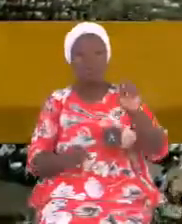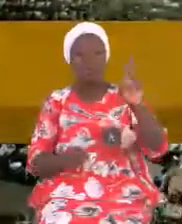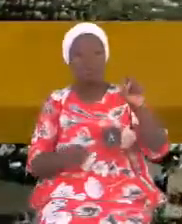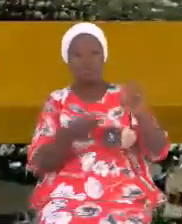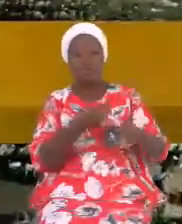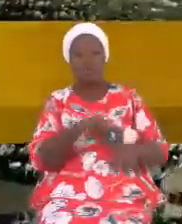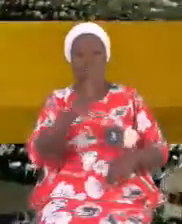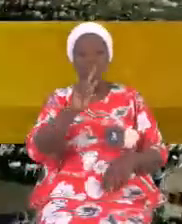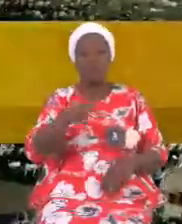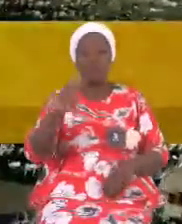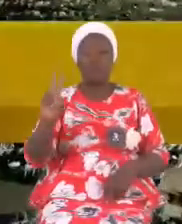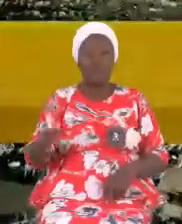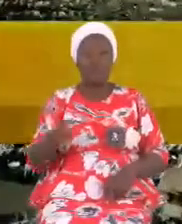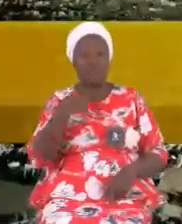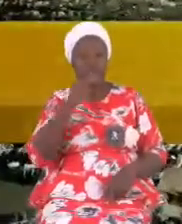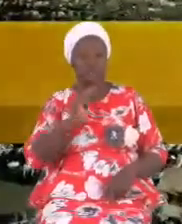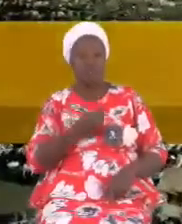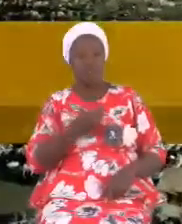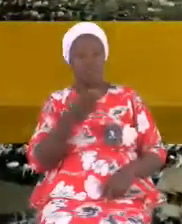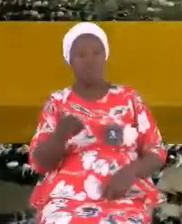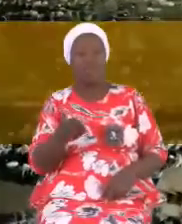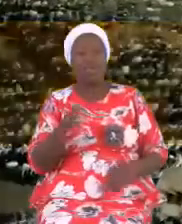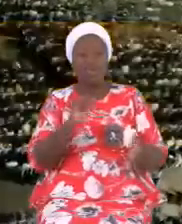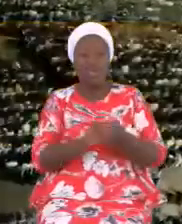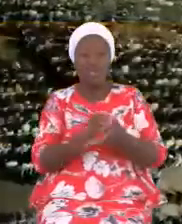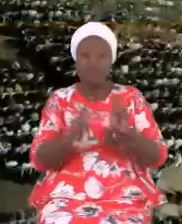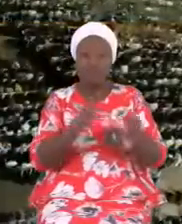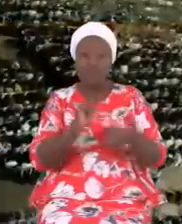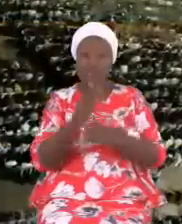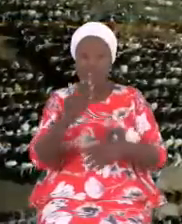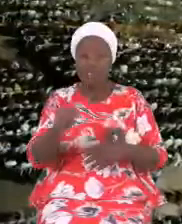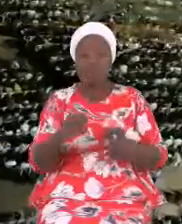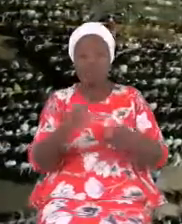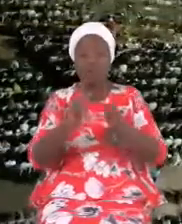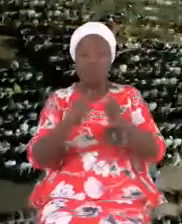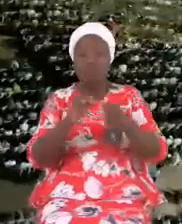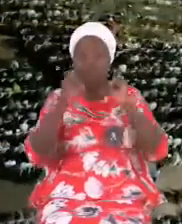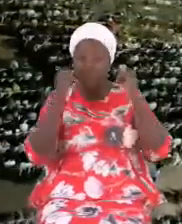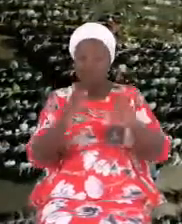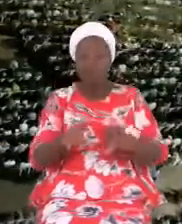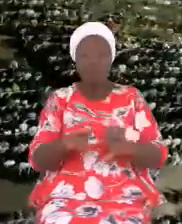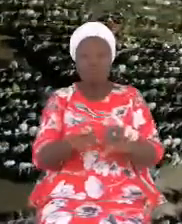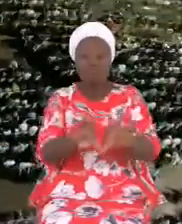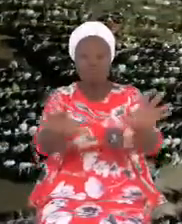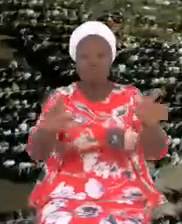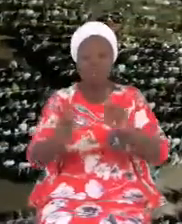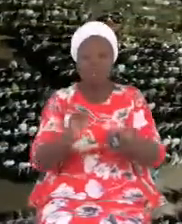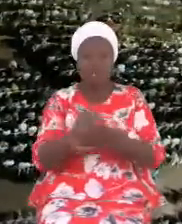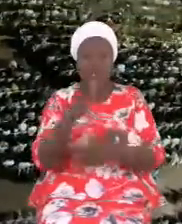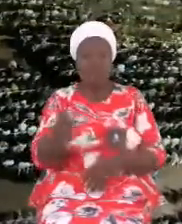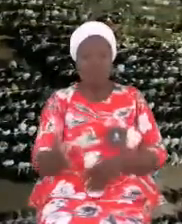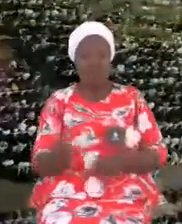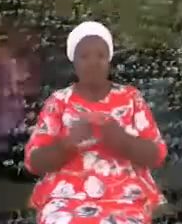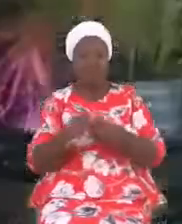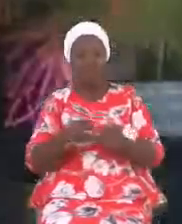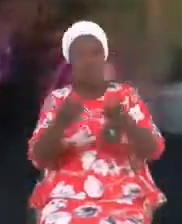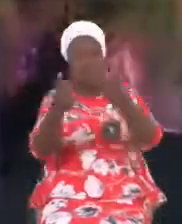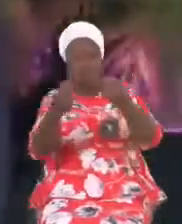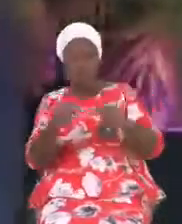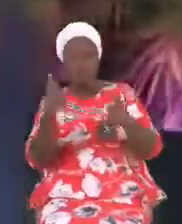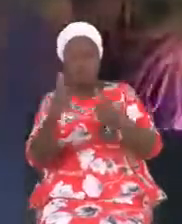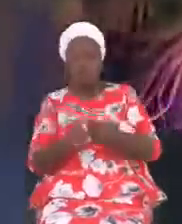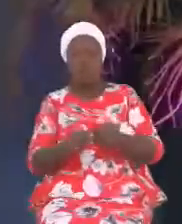It tells us here, the people who are there, the company of people who are there, he said, but ye come unto Mount